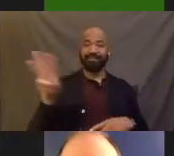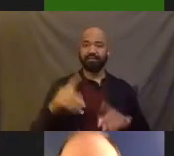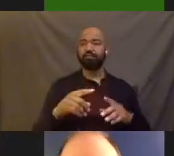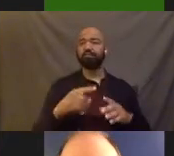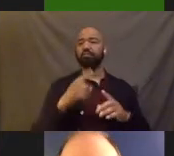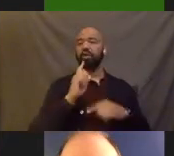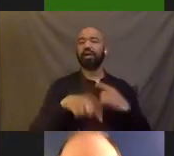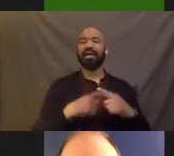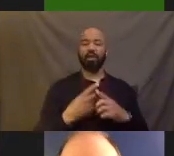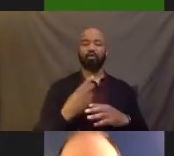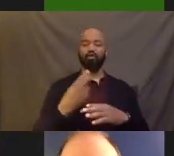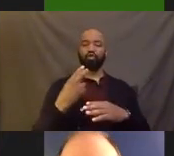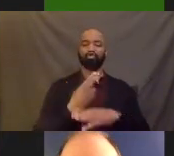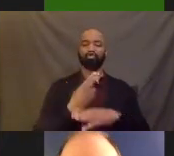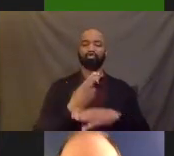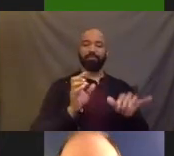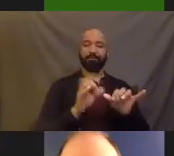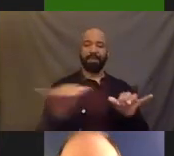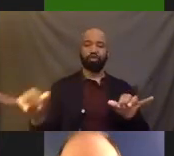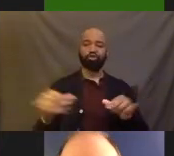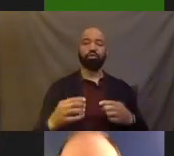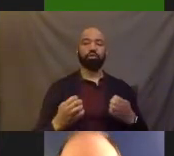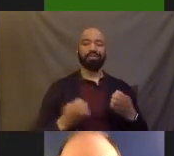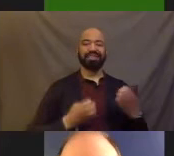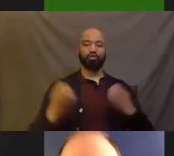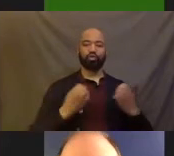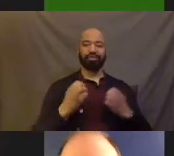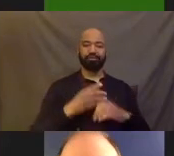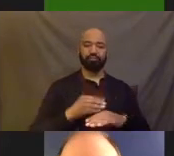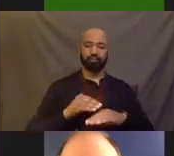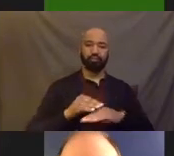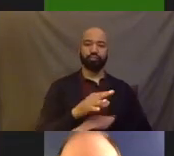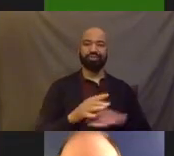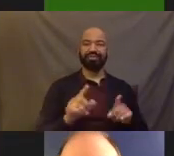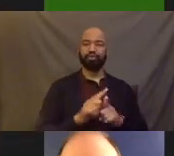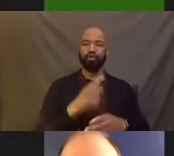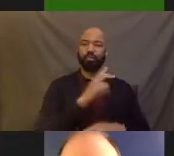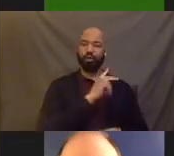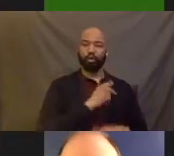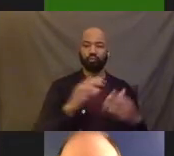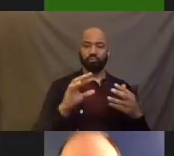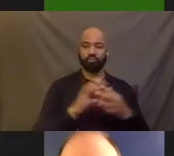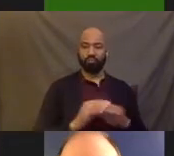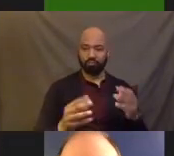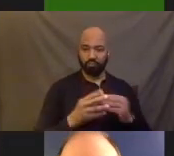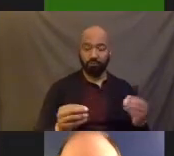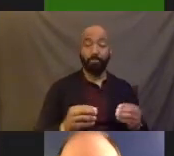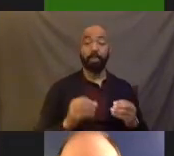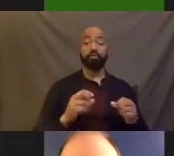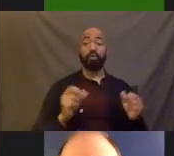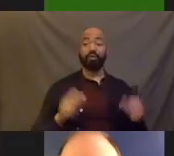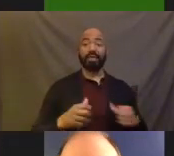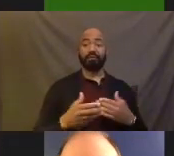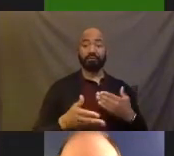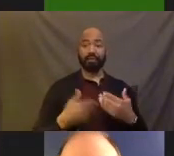use, as well as emotions and personal anecdotes. So it can be it can be very engaging